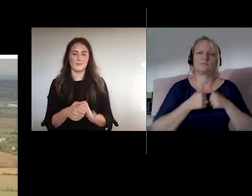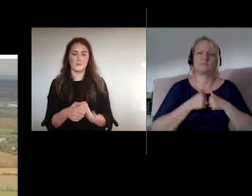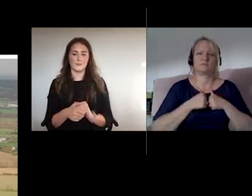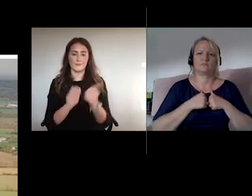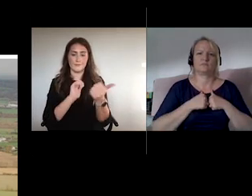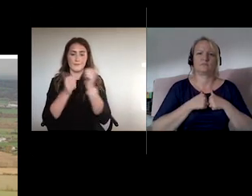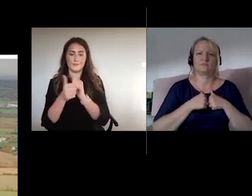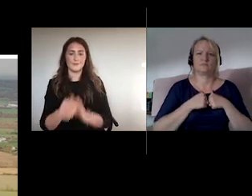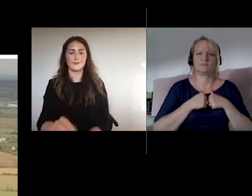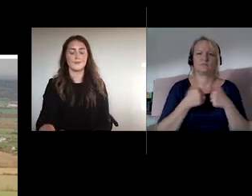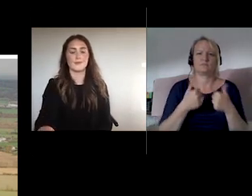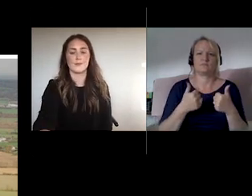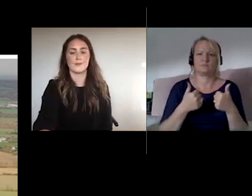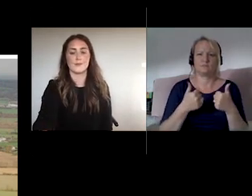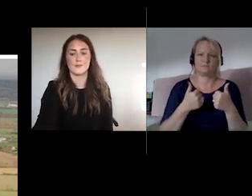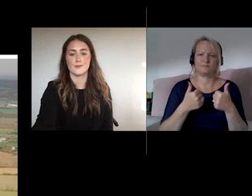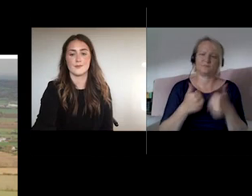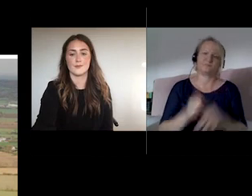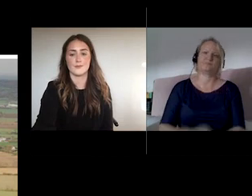along the project route.